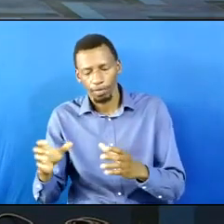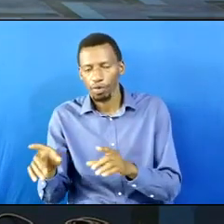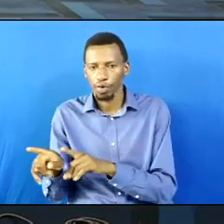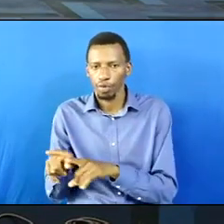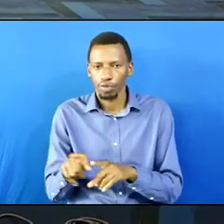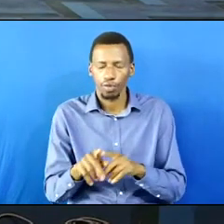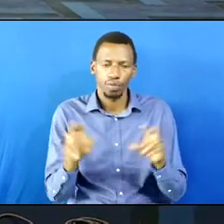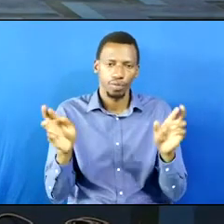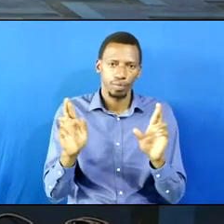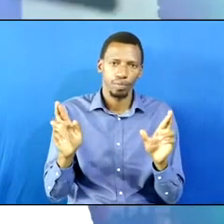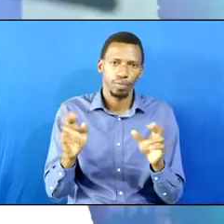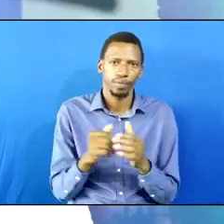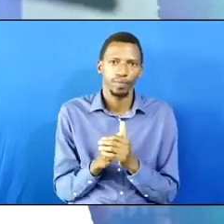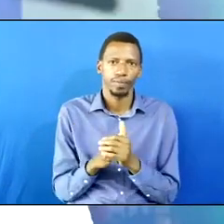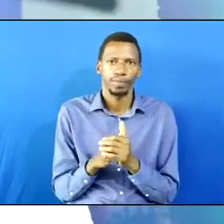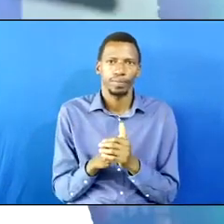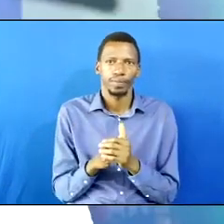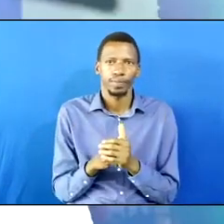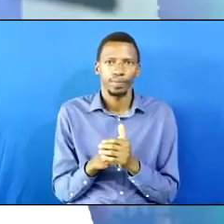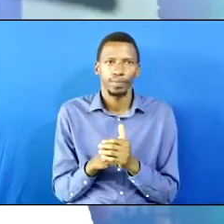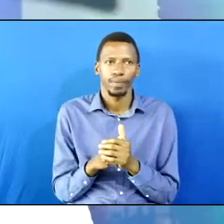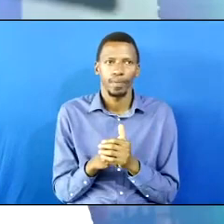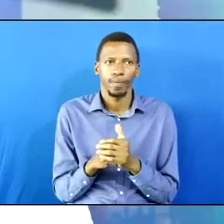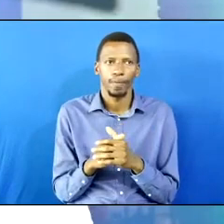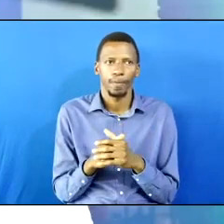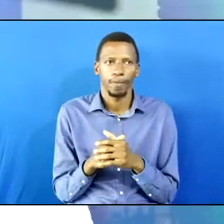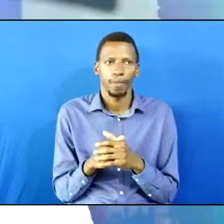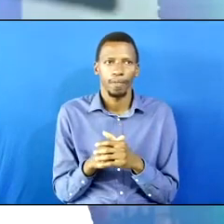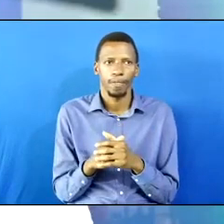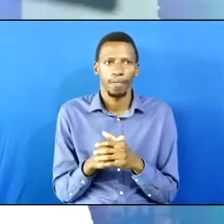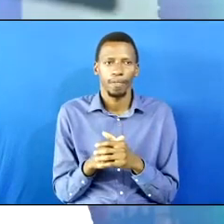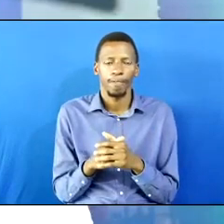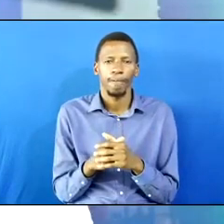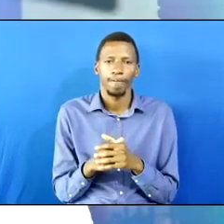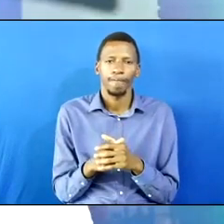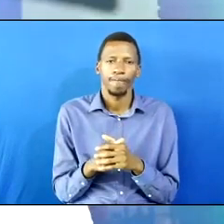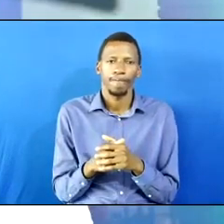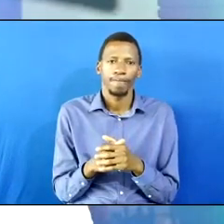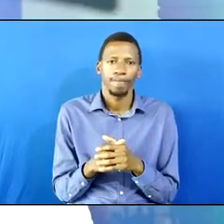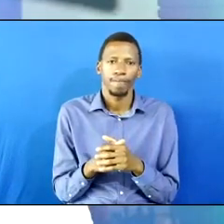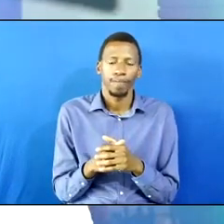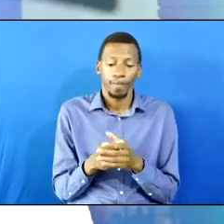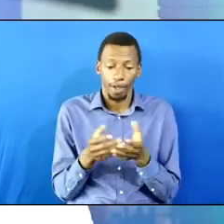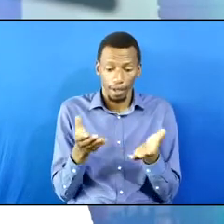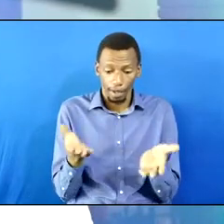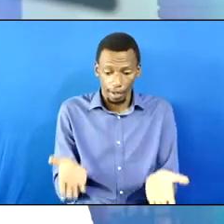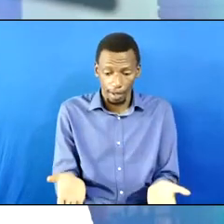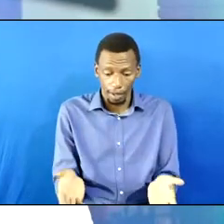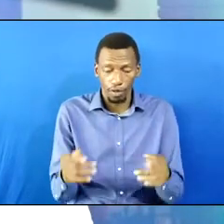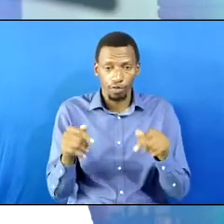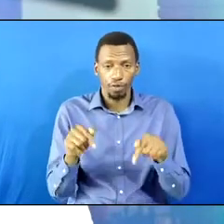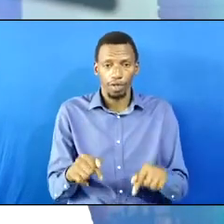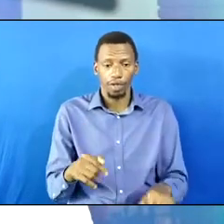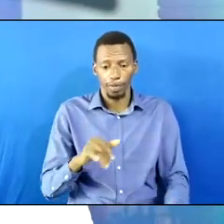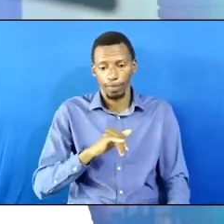ready. I can't read their hearts, but there's one who read the hearts of men. Here today, it is me and